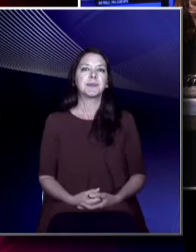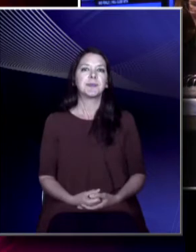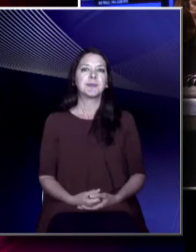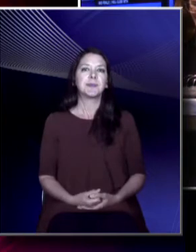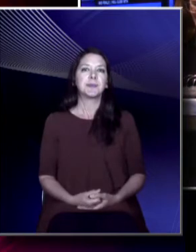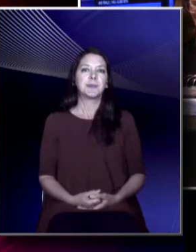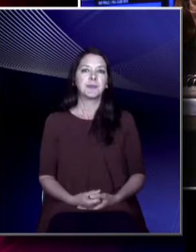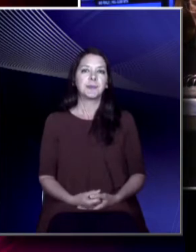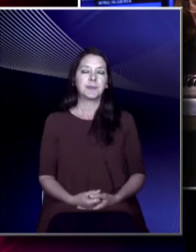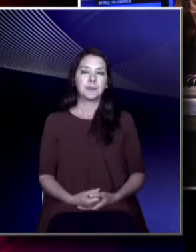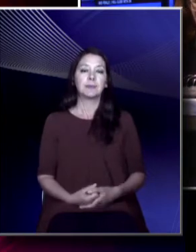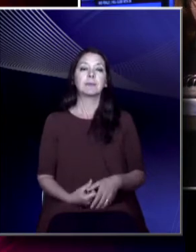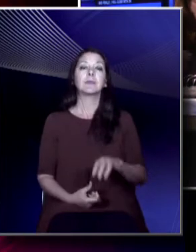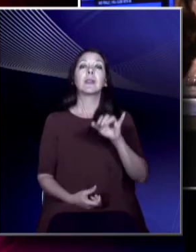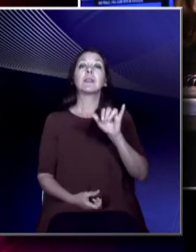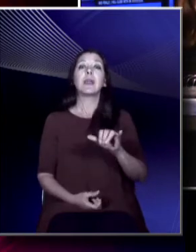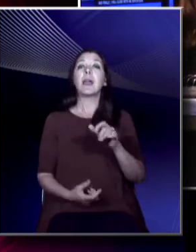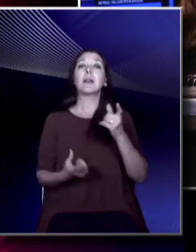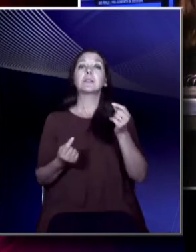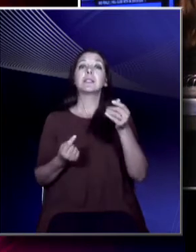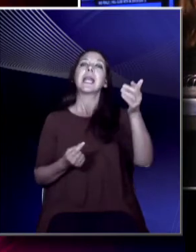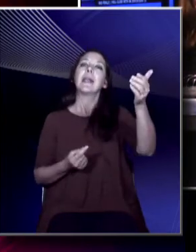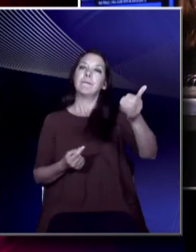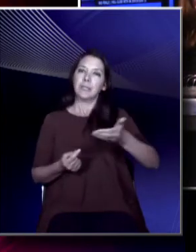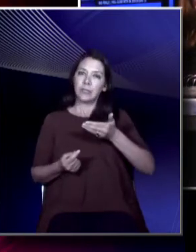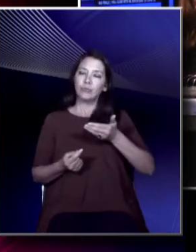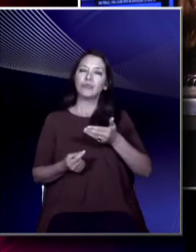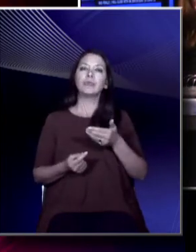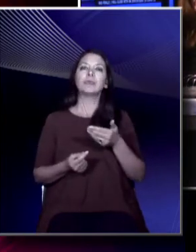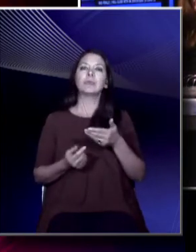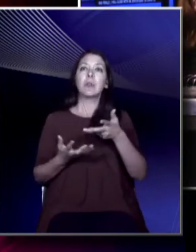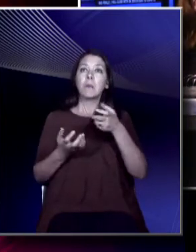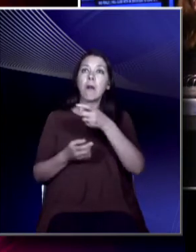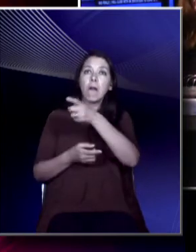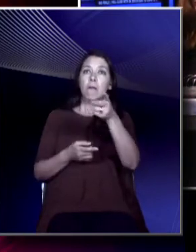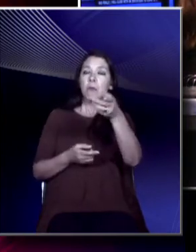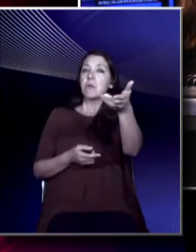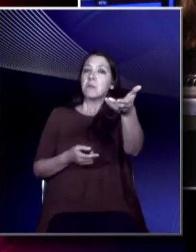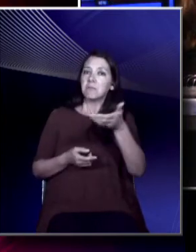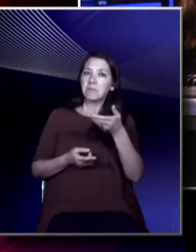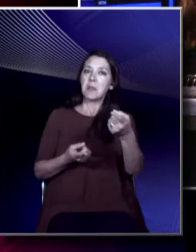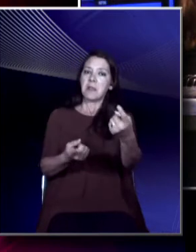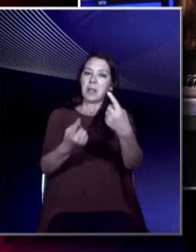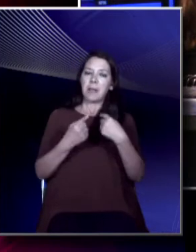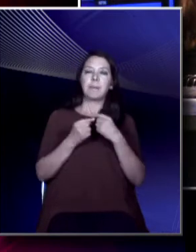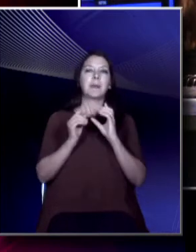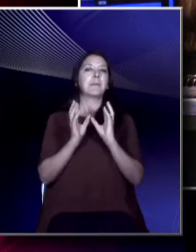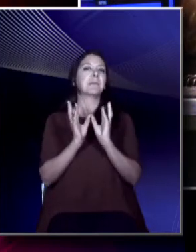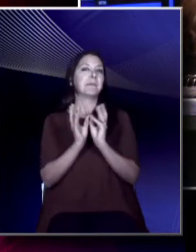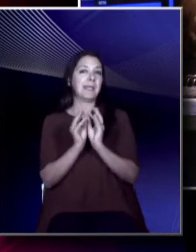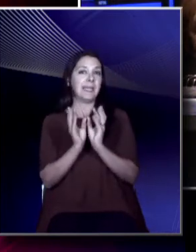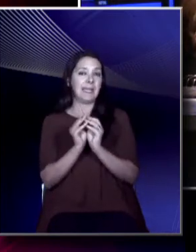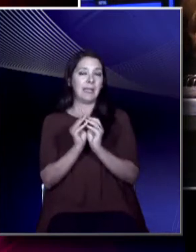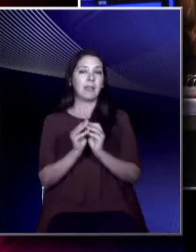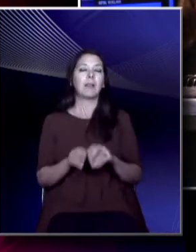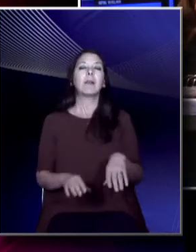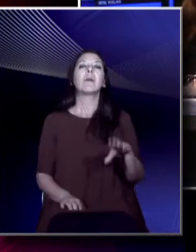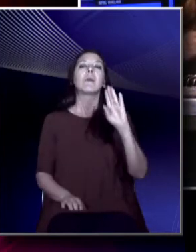an invitation to come to a meeting. We will have a steering